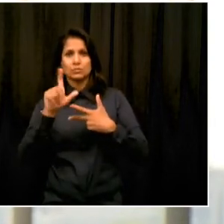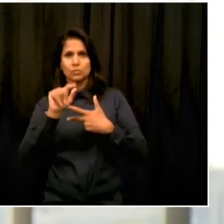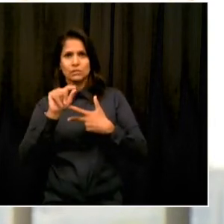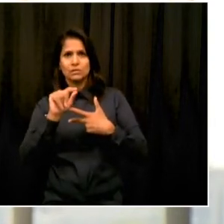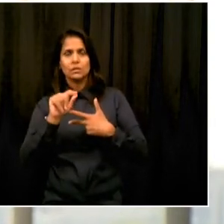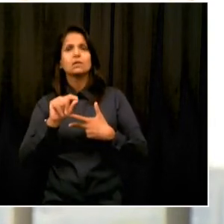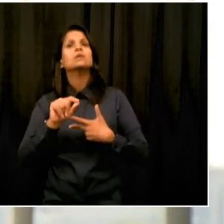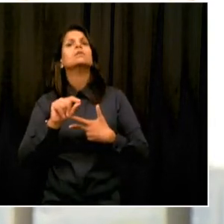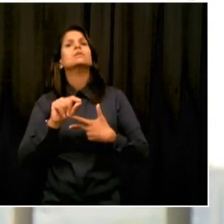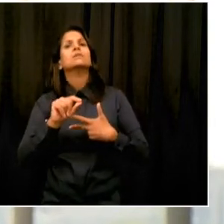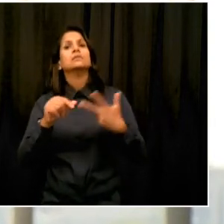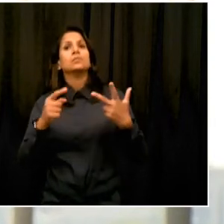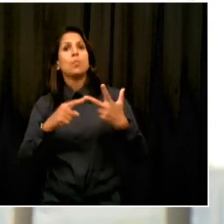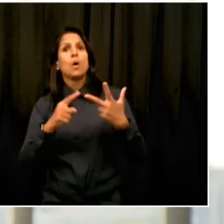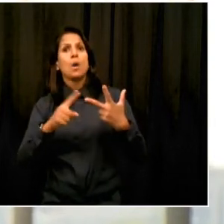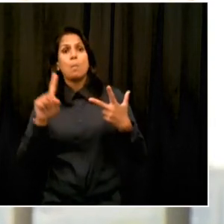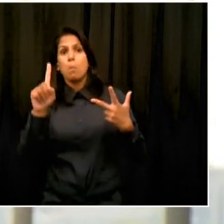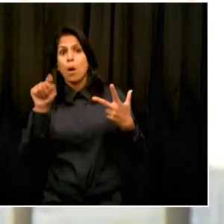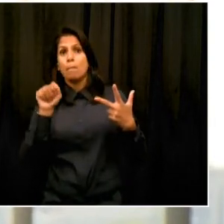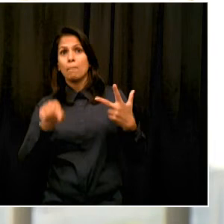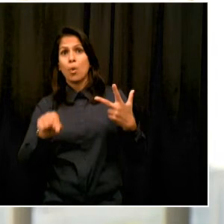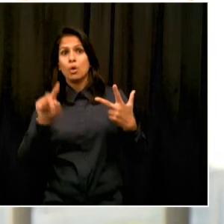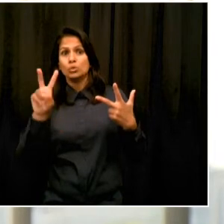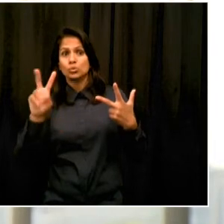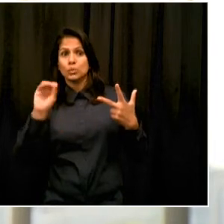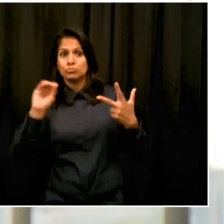1.20%. To your question,